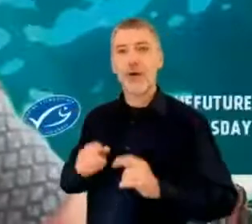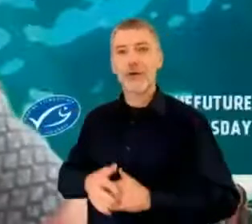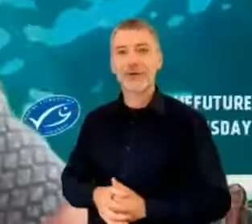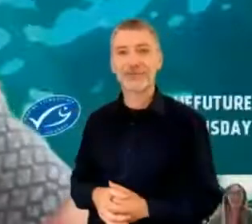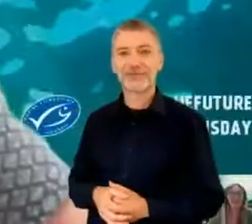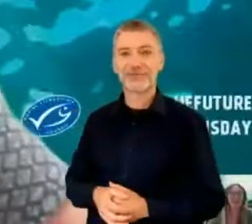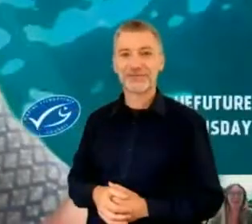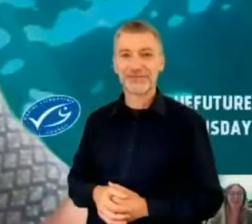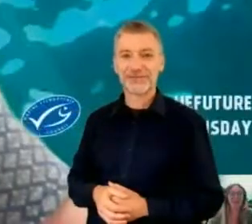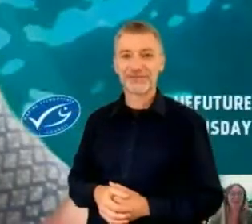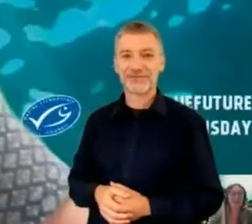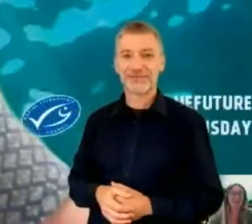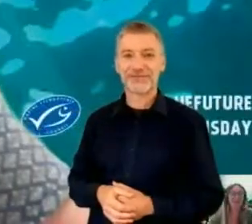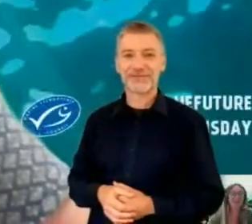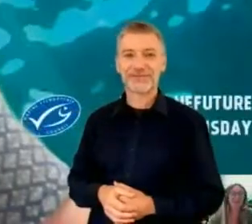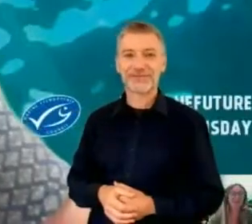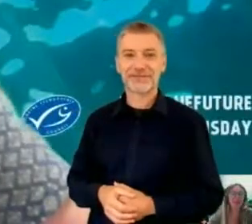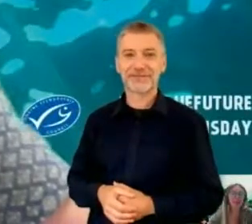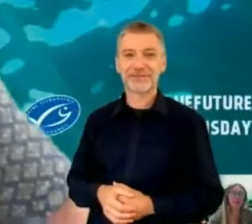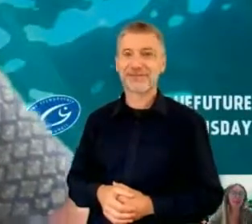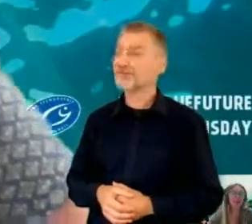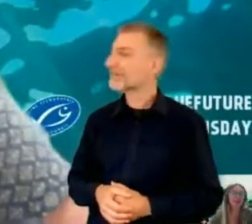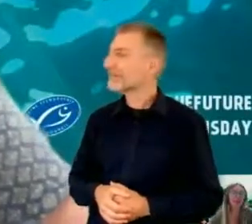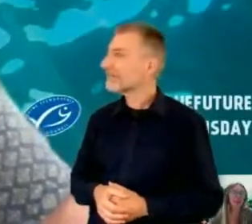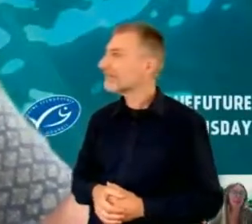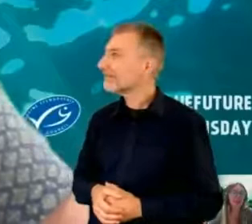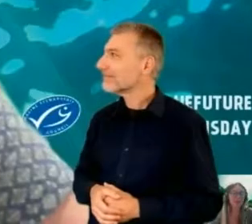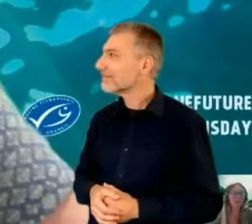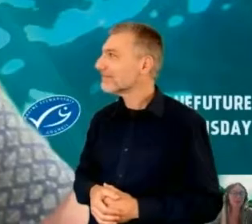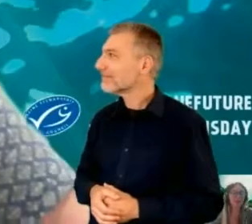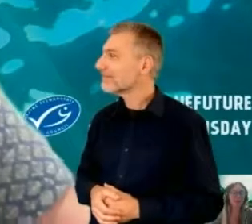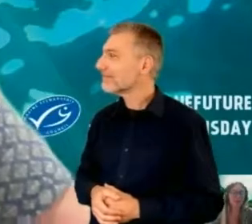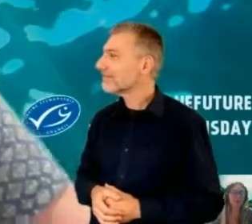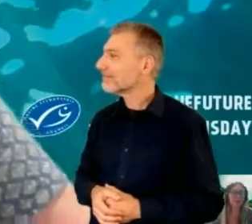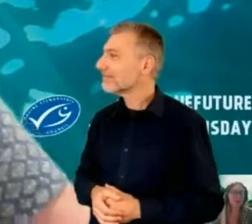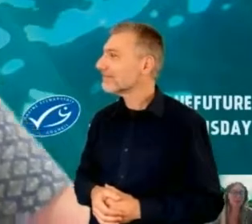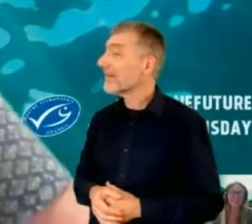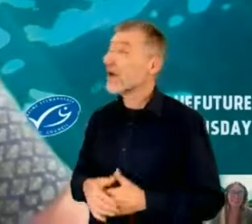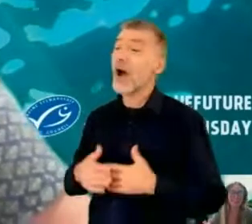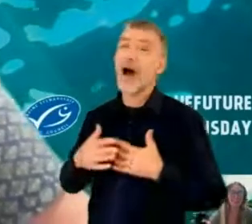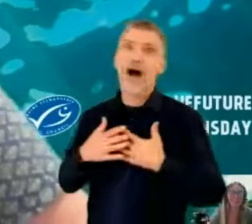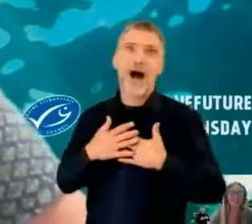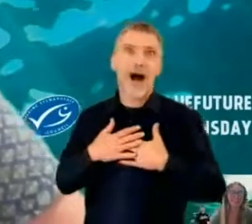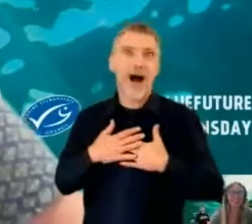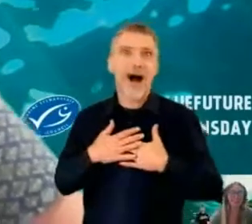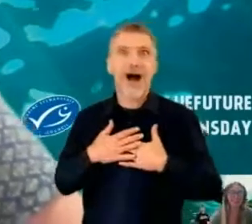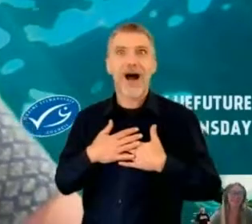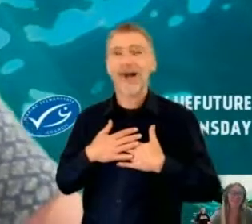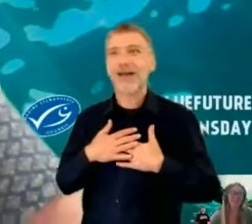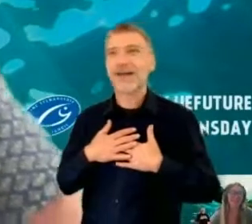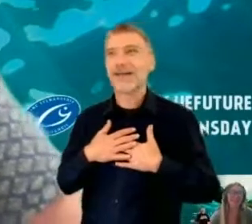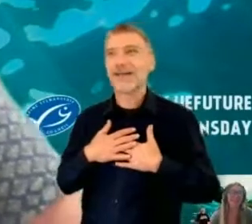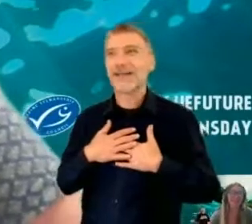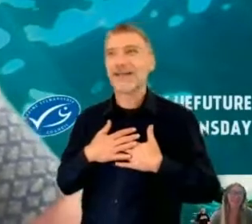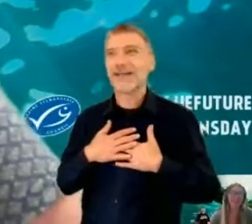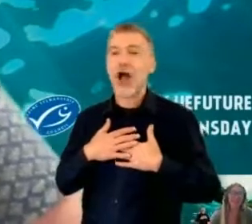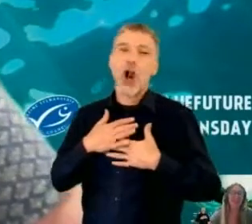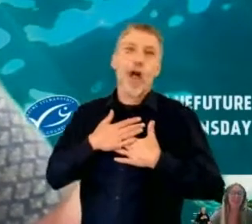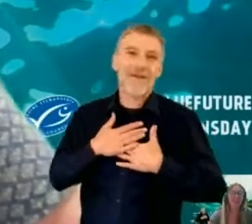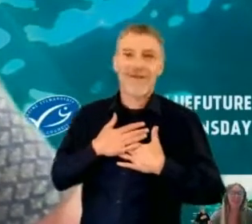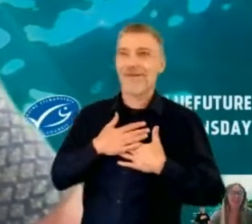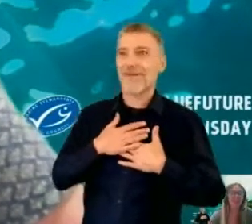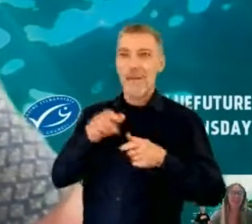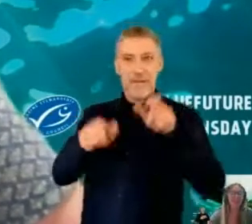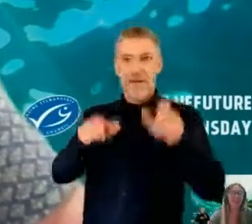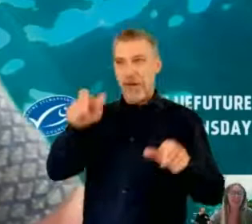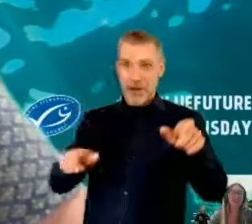Yeah, definitely. I think it's I'm kind of a people's person for communications. You kind of have to be with some respects. And I just